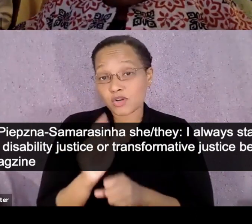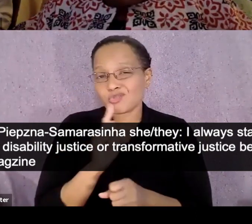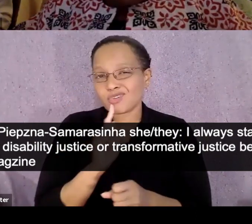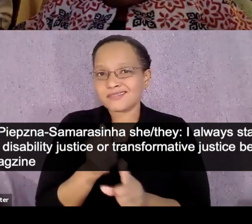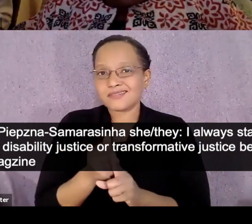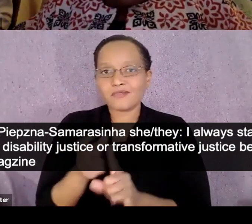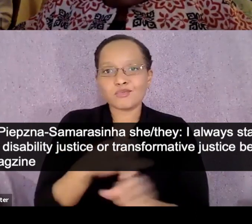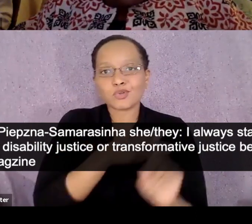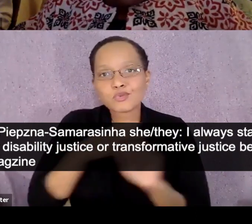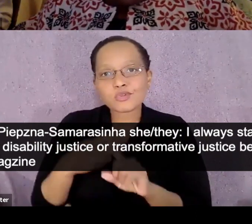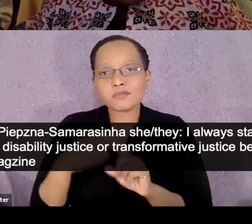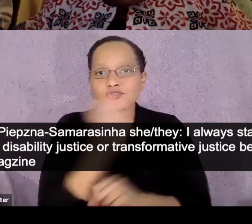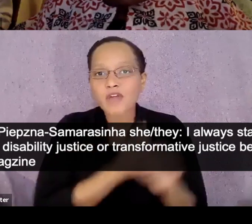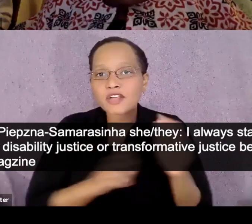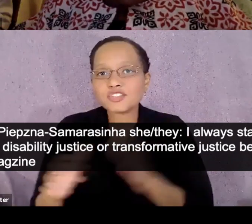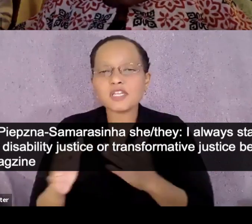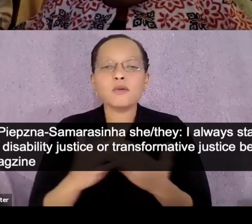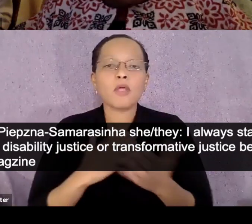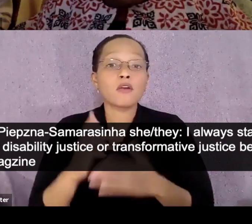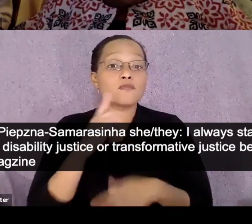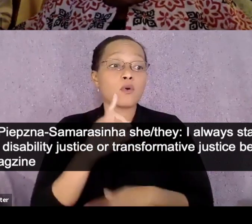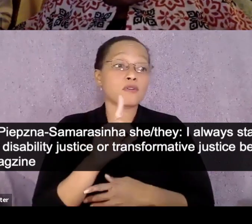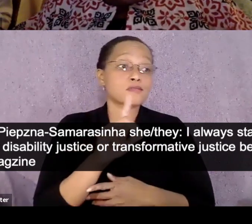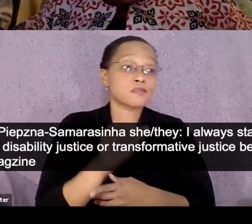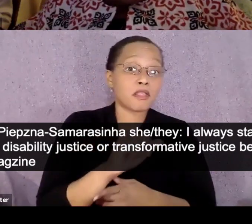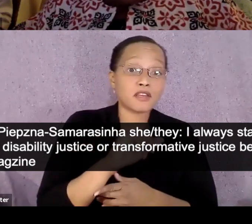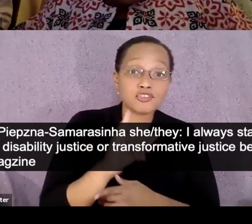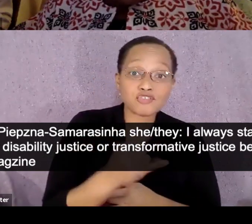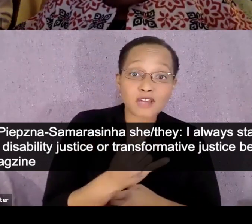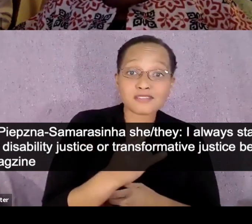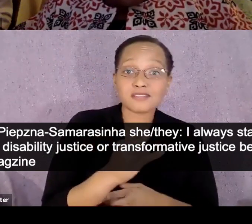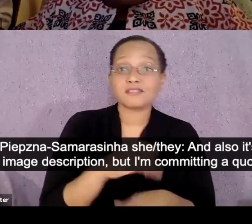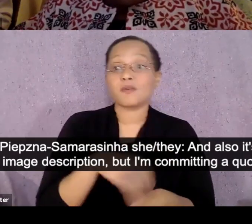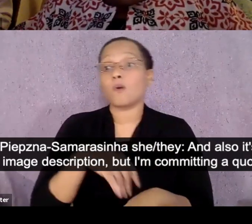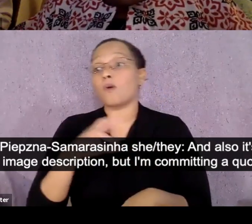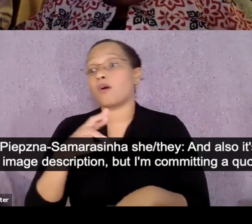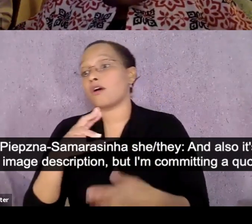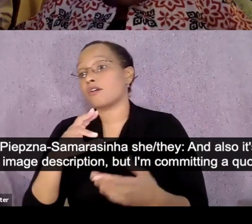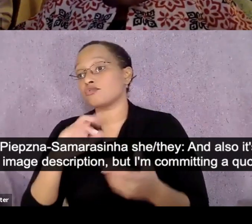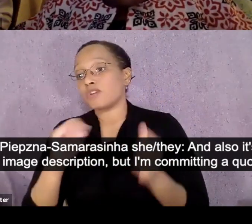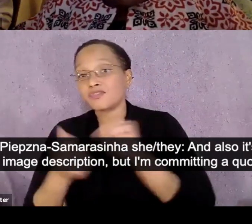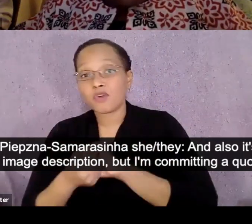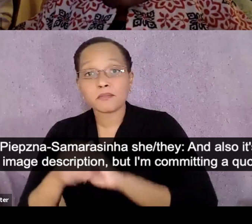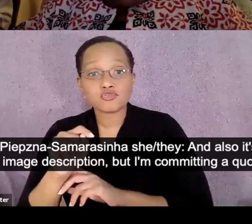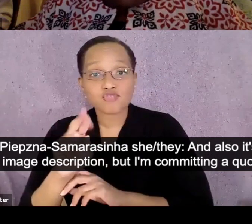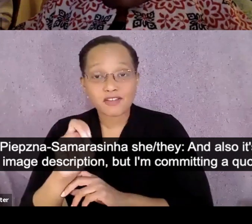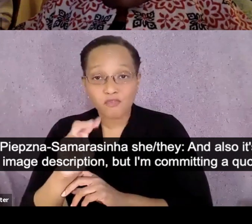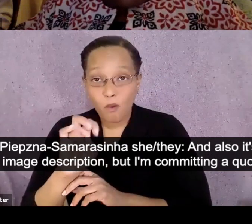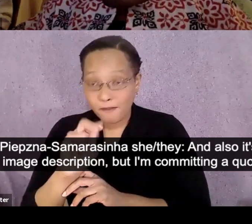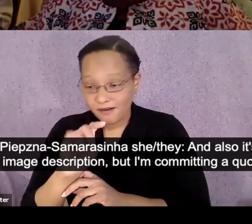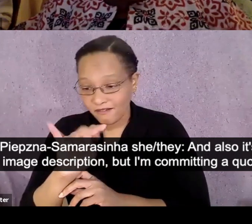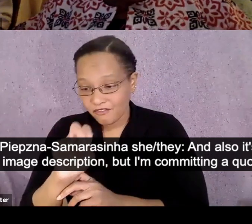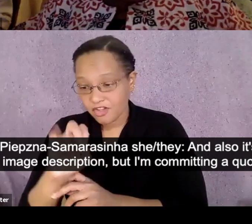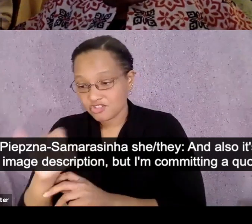disability justice or transformative justice, because people are isolated, but they can get a book, they can get a zine. And also it's a CRIP organizing strategy, because